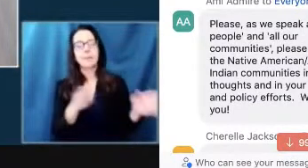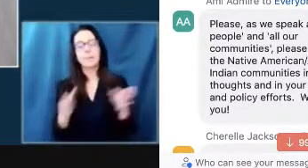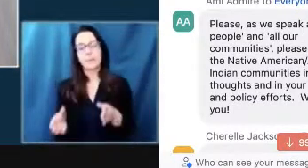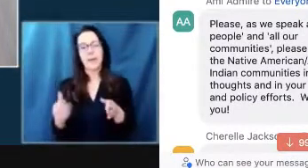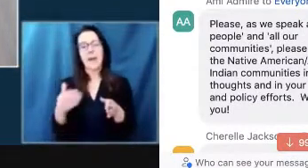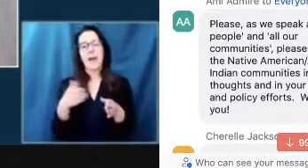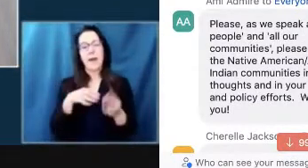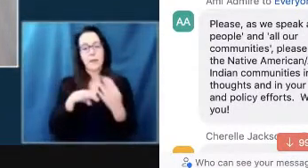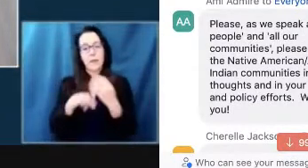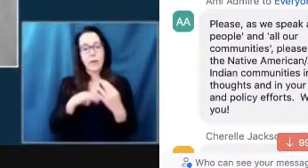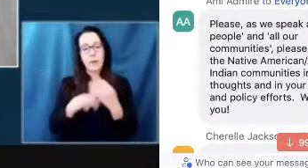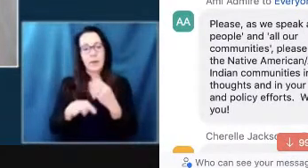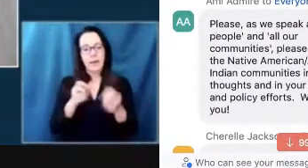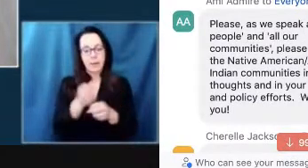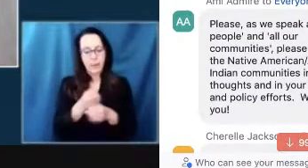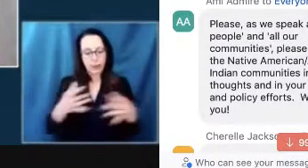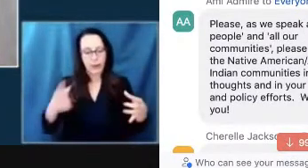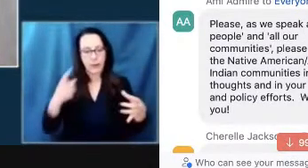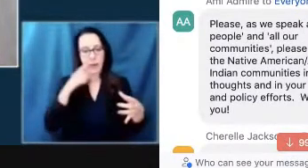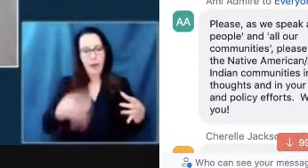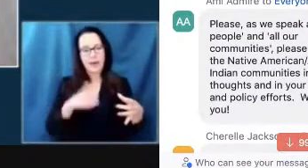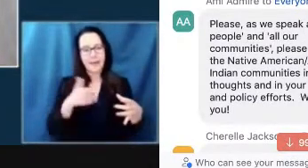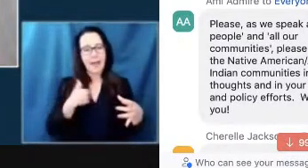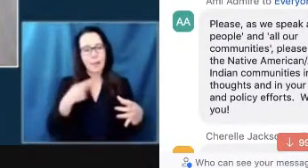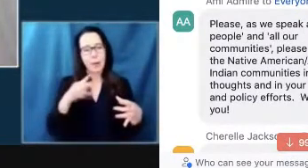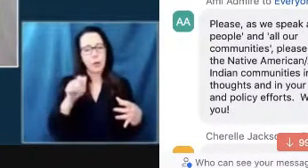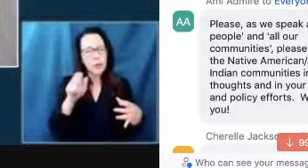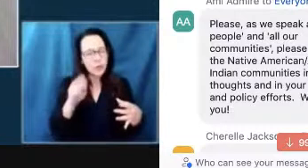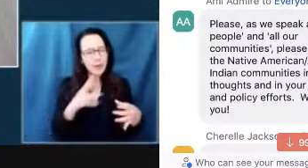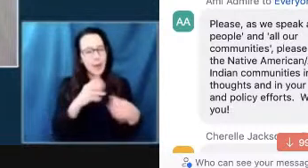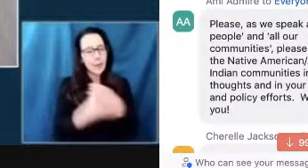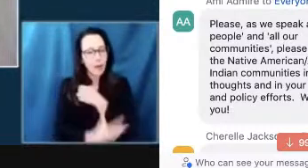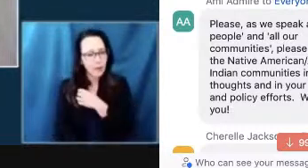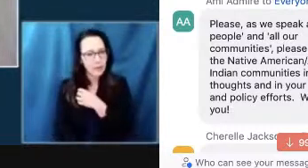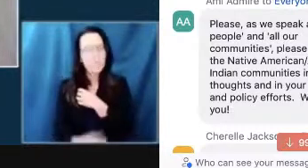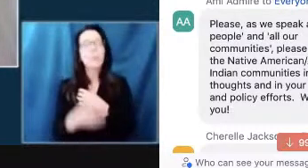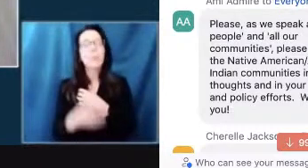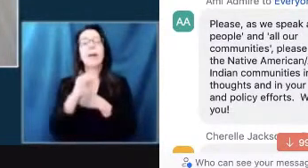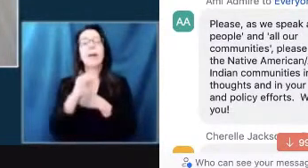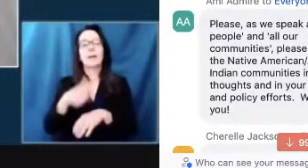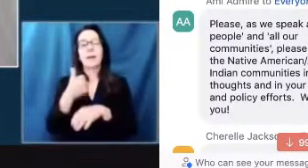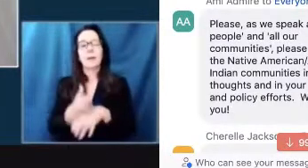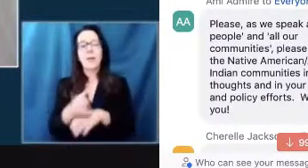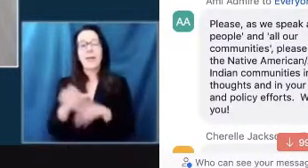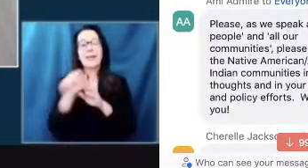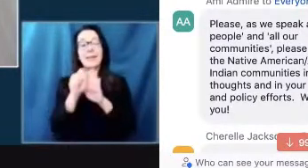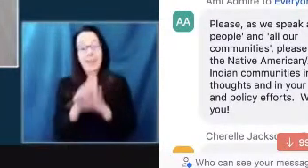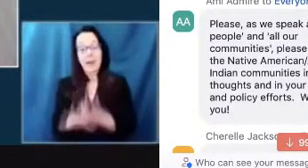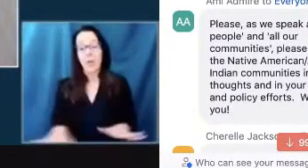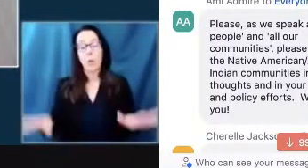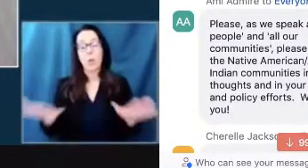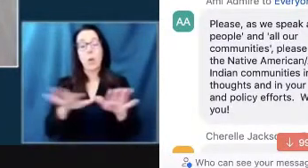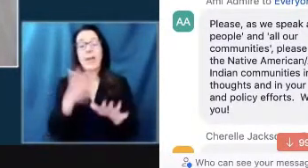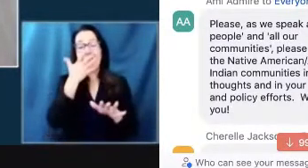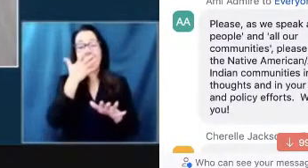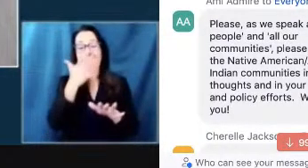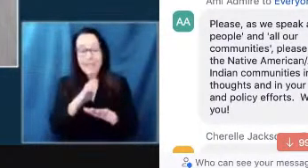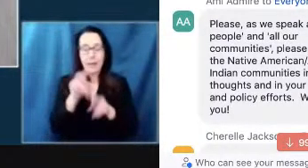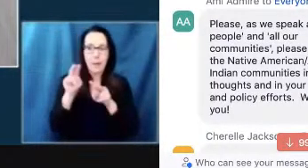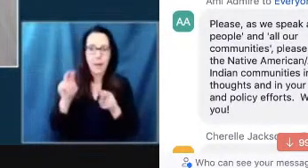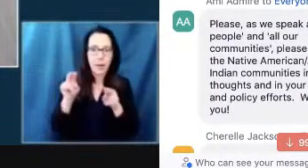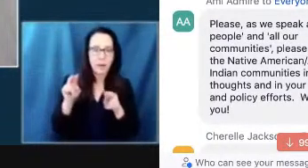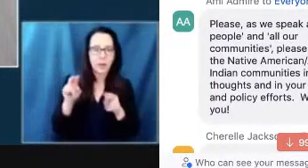pollution and poverty, and to establish a statewide heat monitoring officer. There's much, much